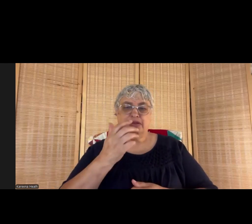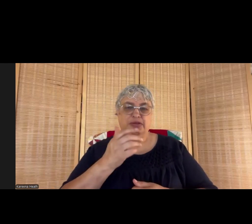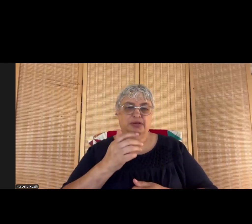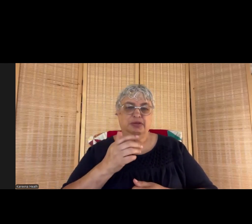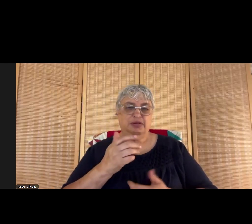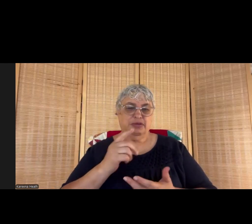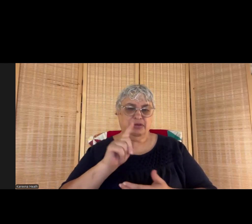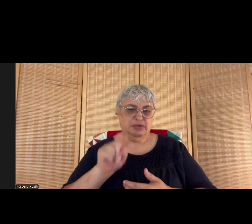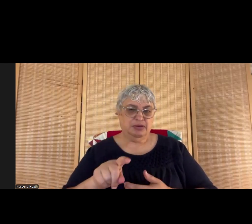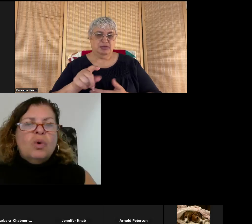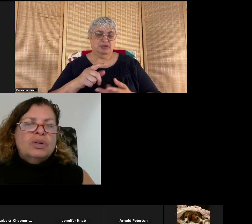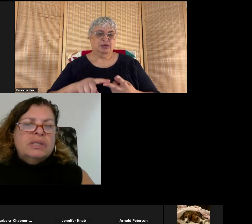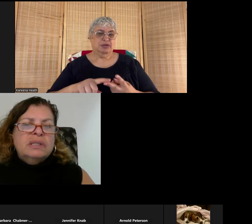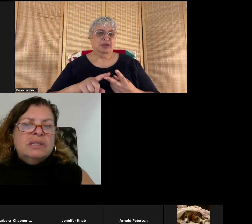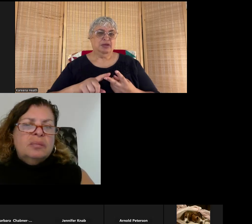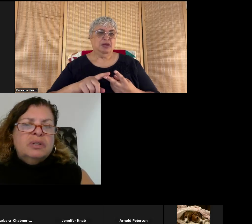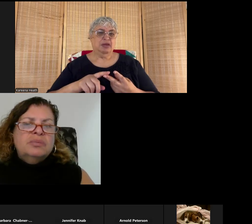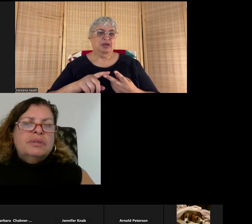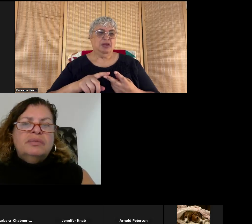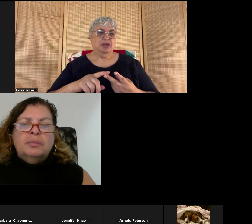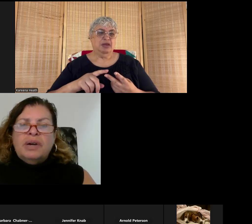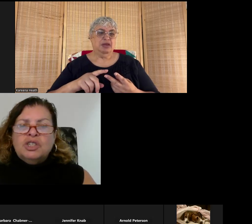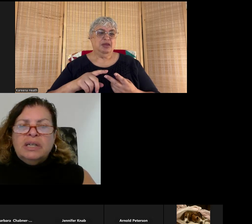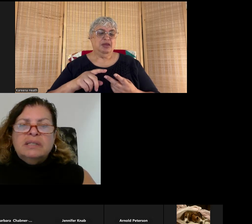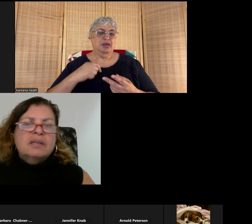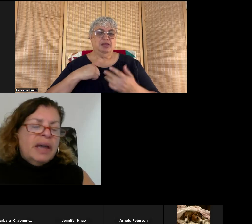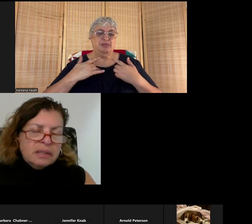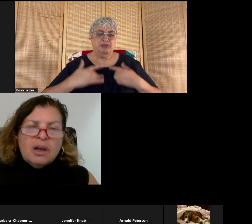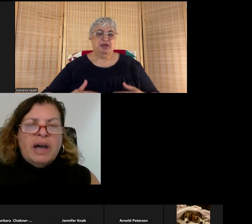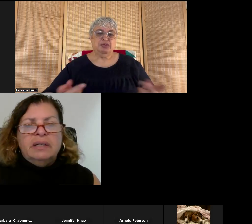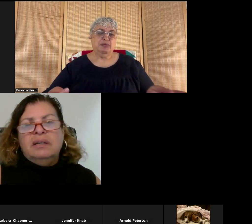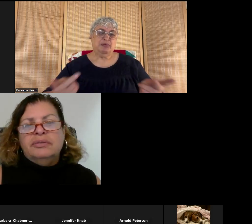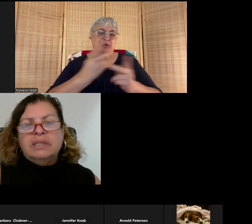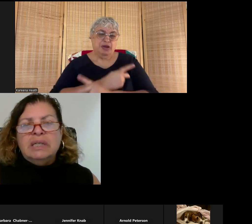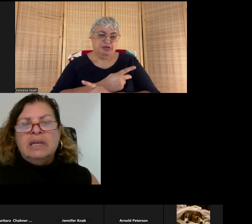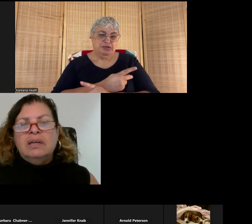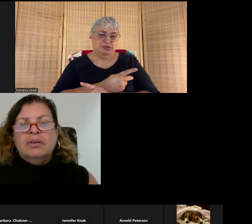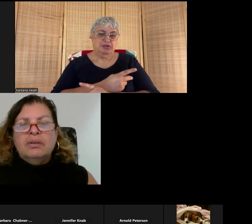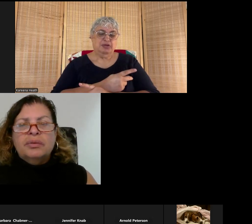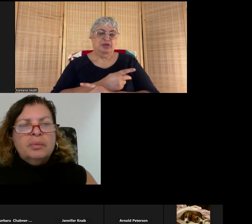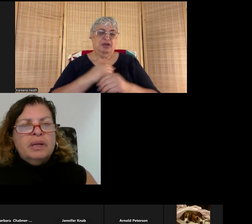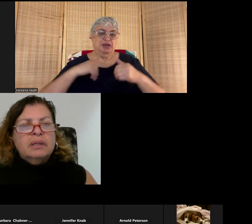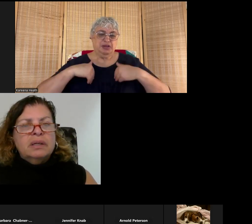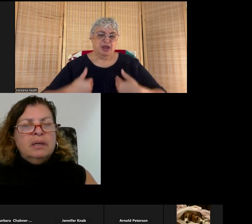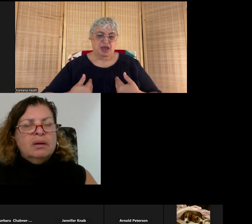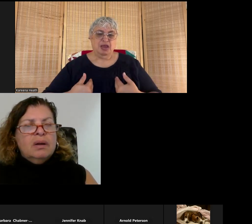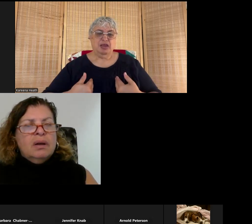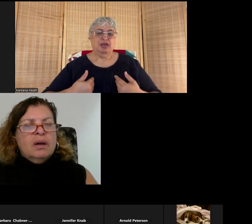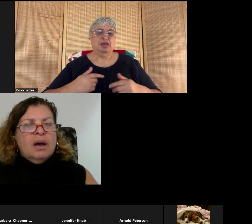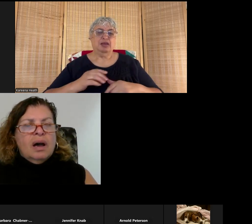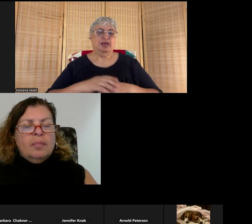well, or have worsened symptoms of depression and anxiety, fatigue,